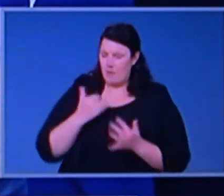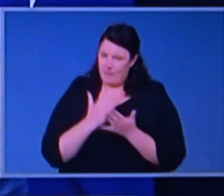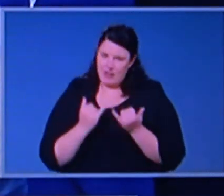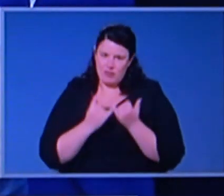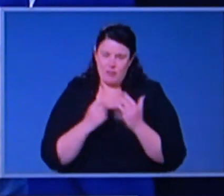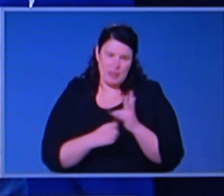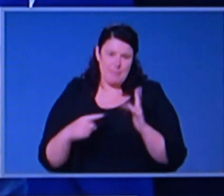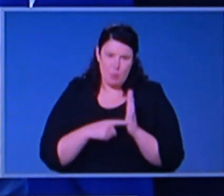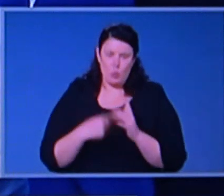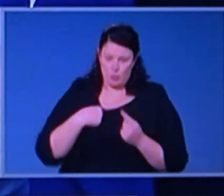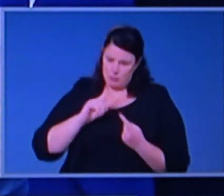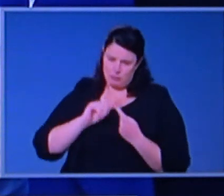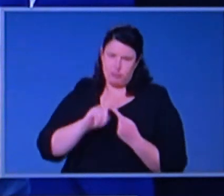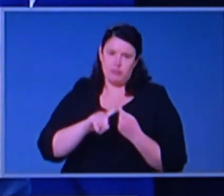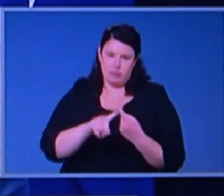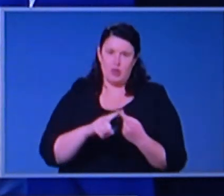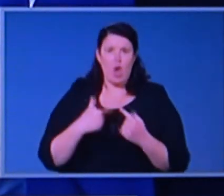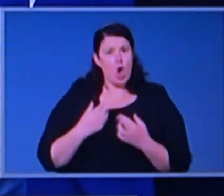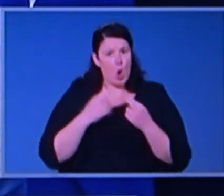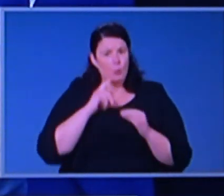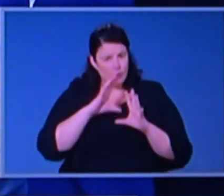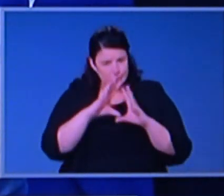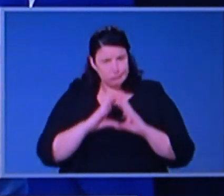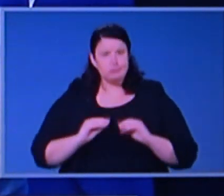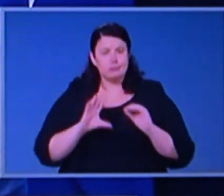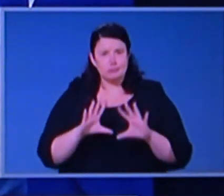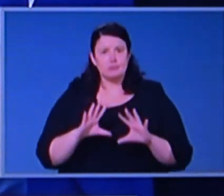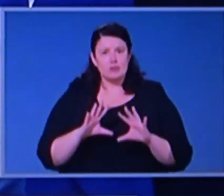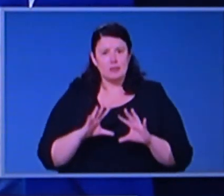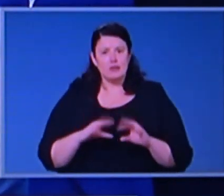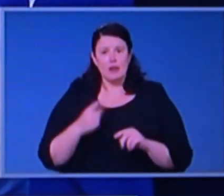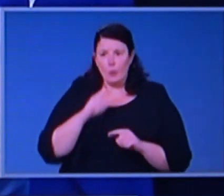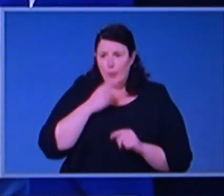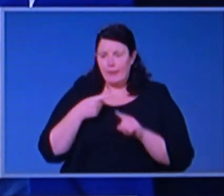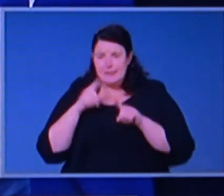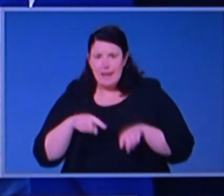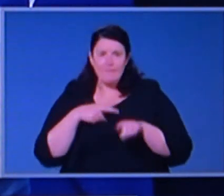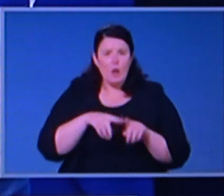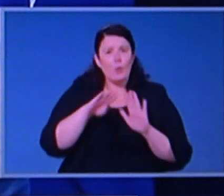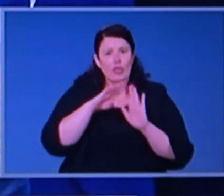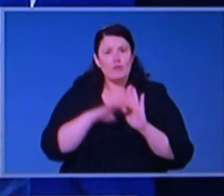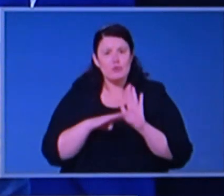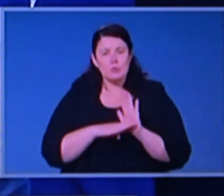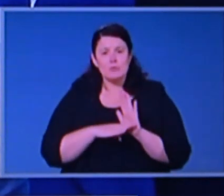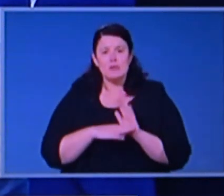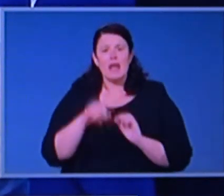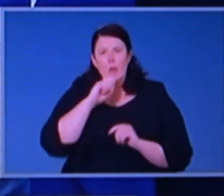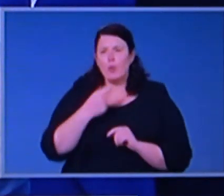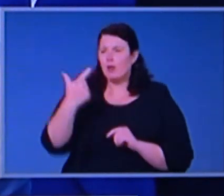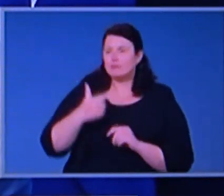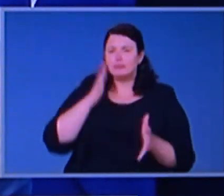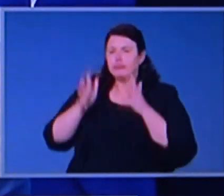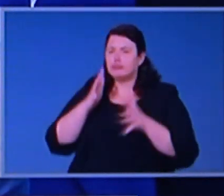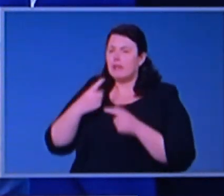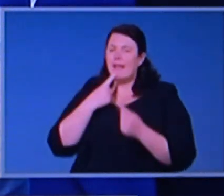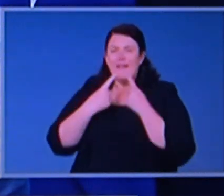my hope is that those matters can be resolved and we can get that cooperation and get it soon, and I'm sure in the webinar this evening there'll be the opportunity